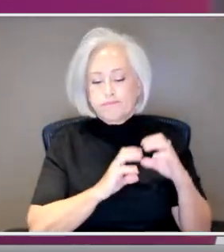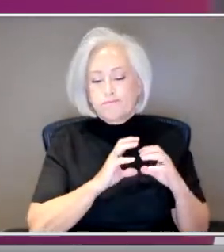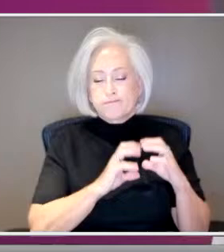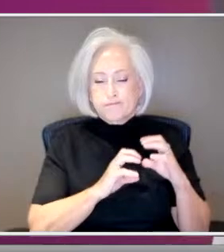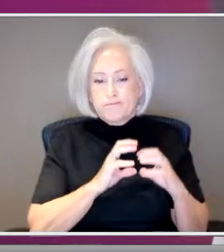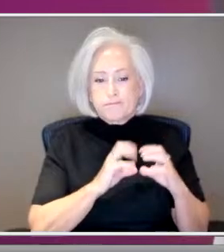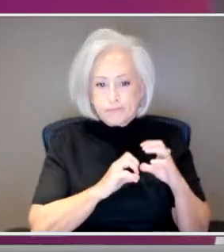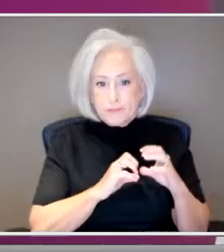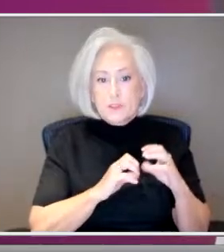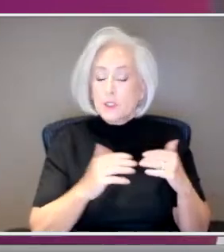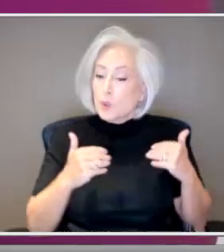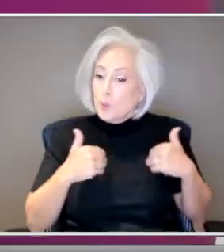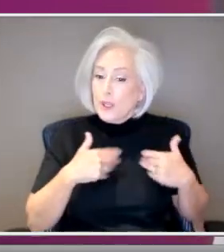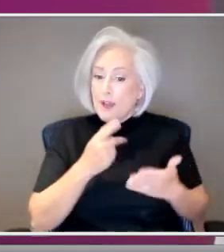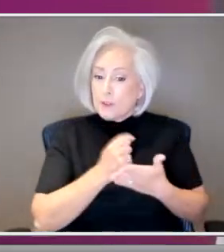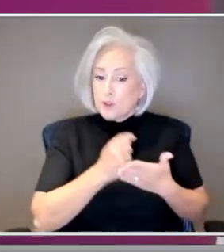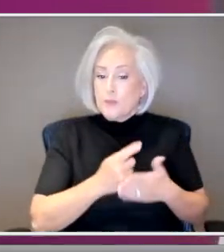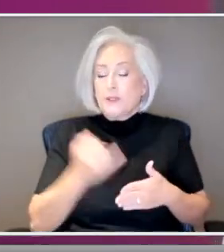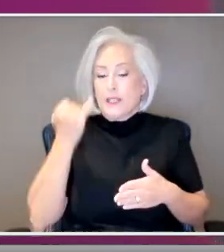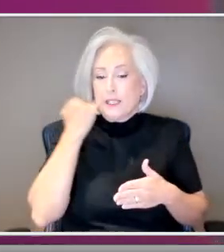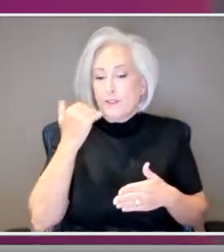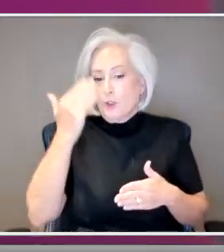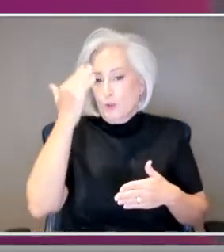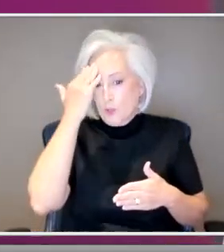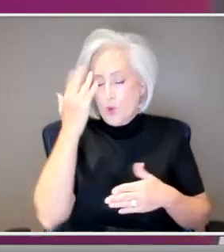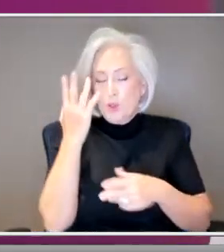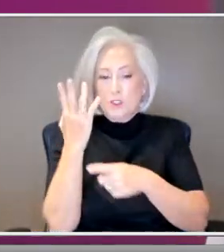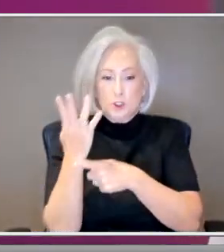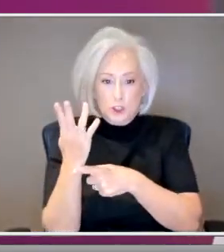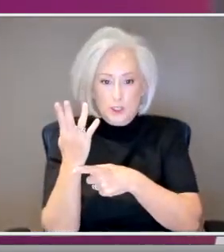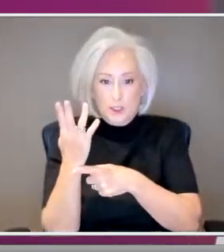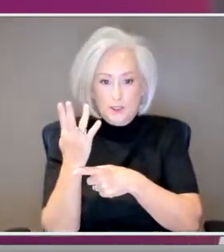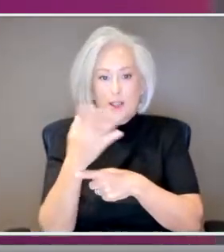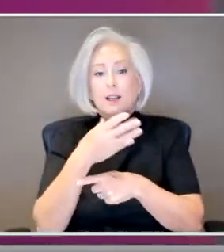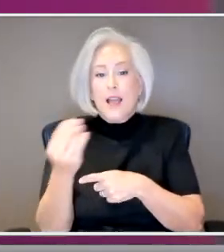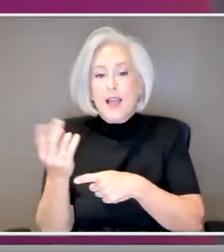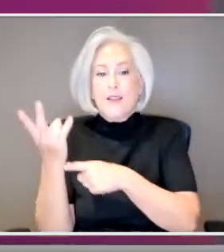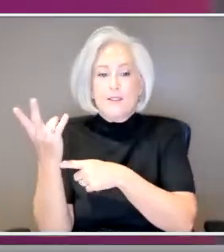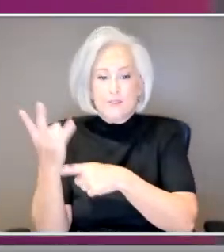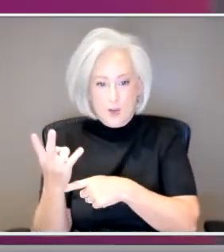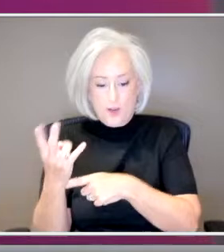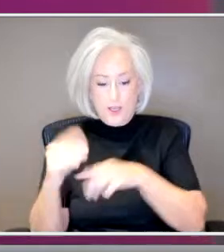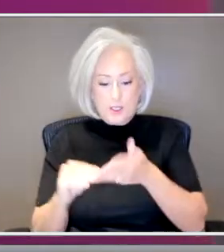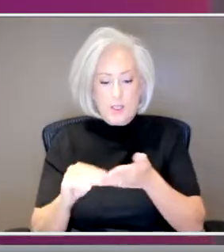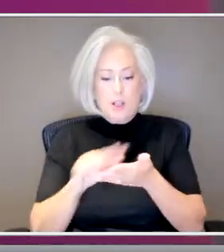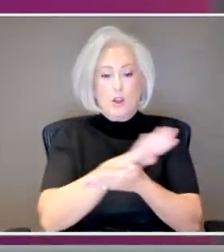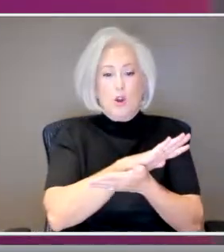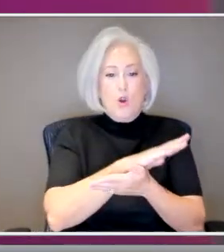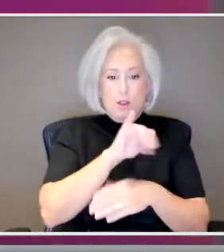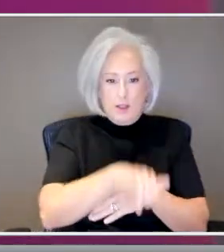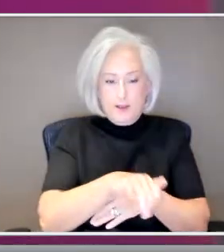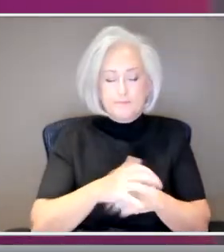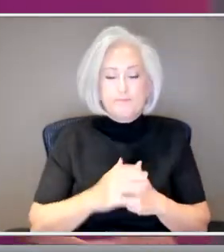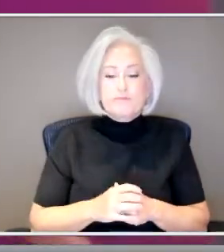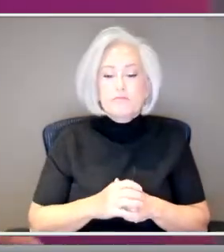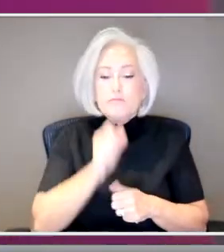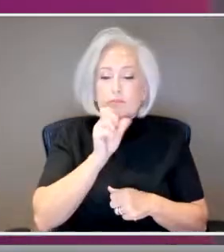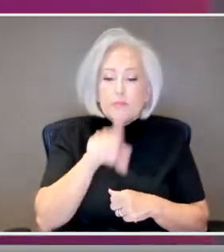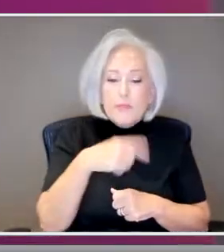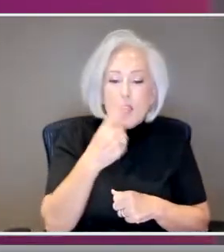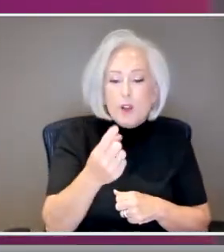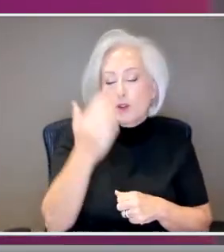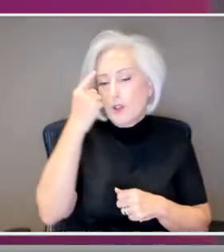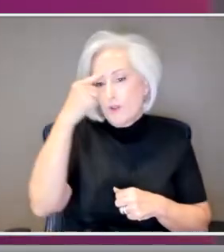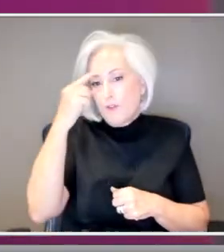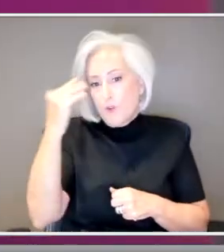genetic variation, the gene and the variation that's causing it. So it's not just for knowing,